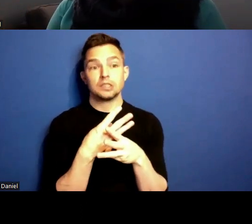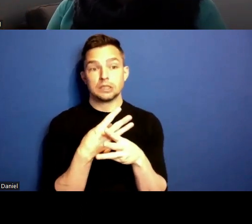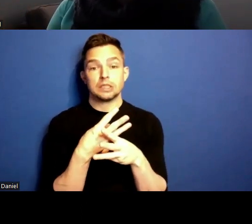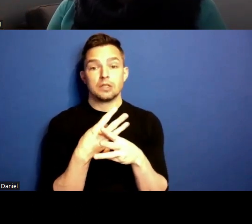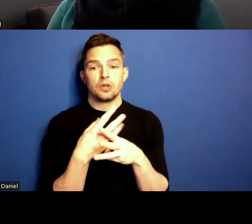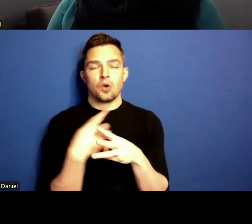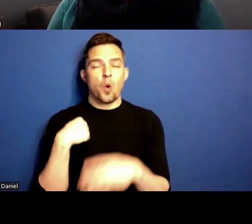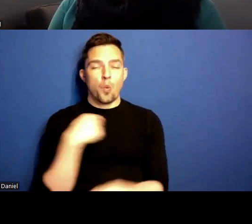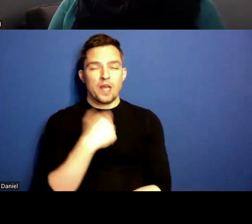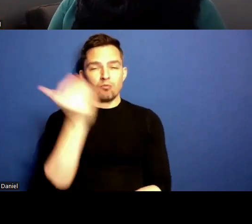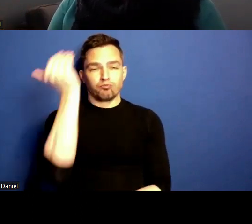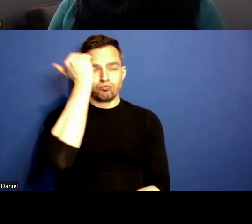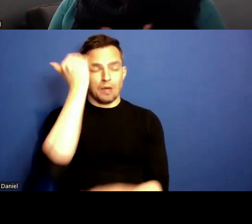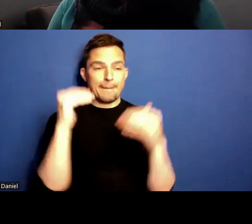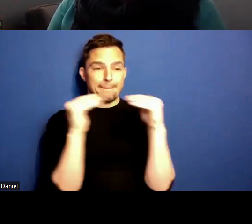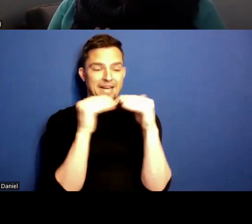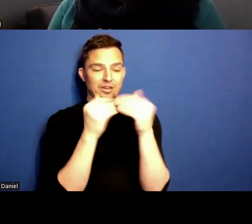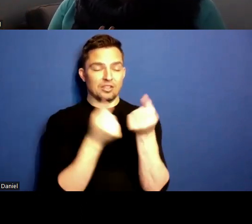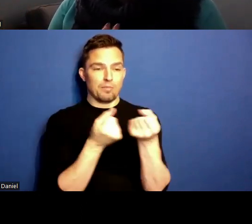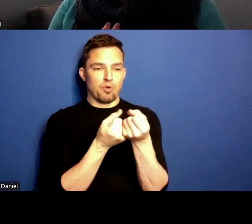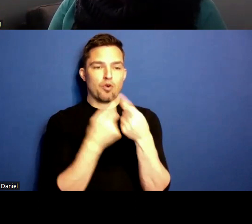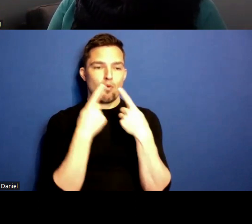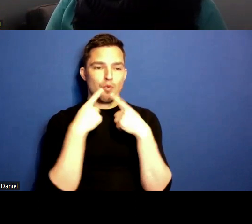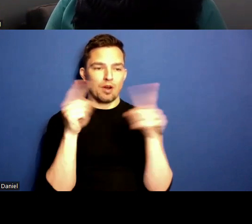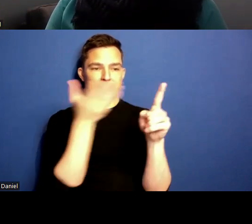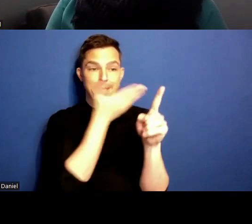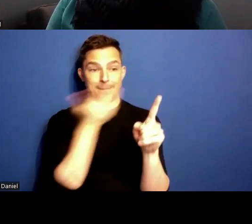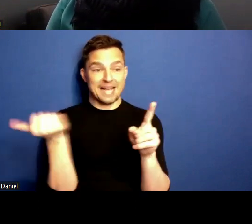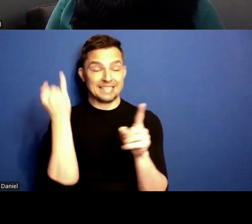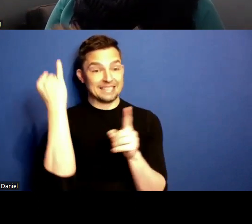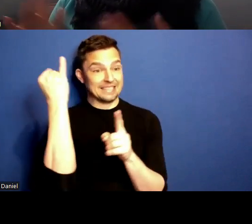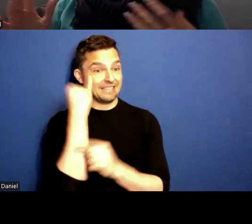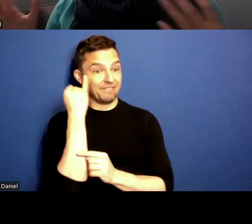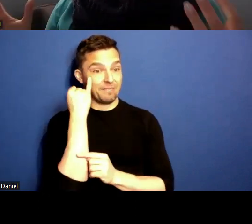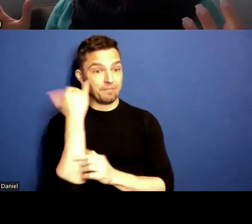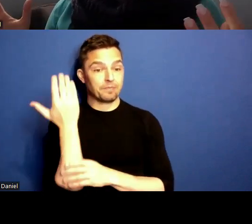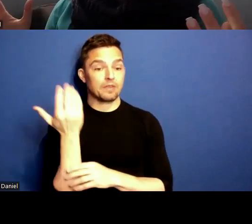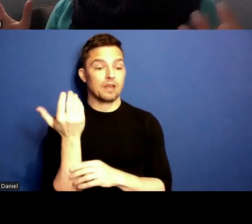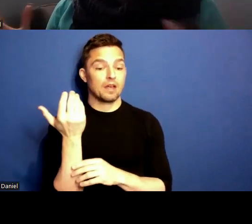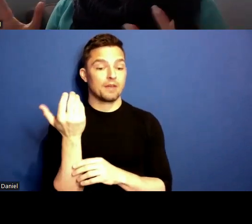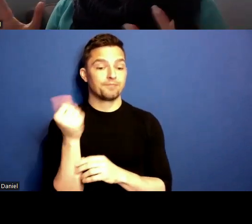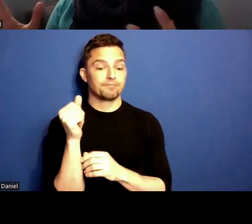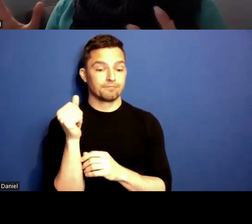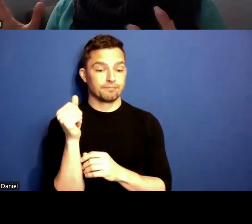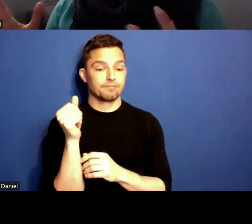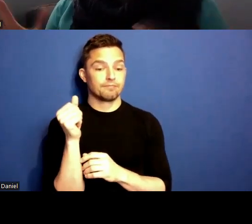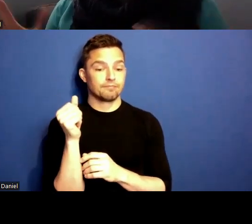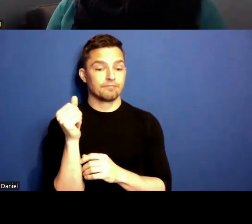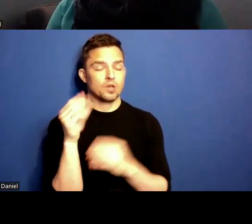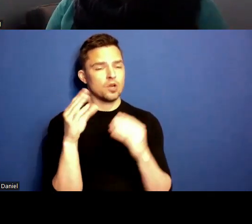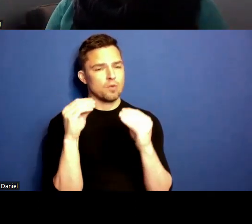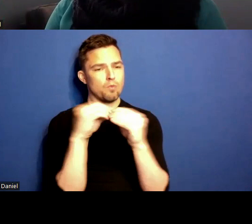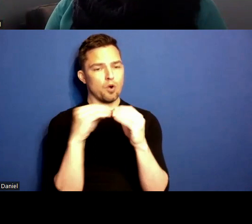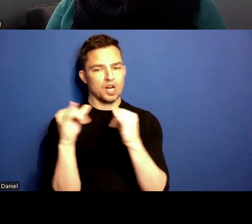know that peer support really works its best if you have more in common